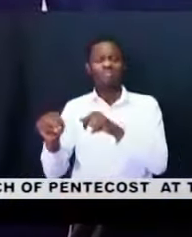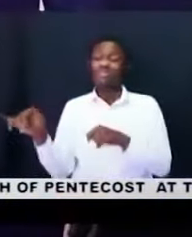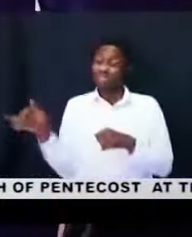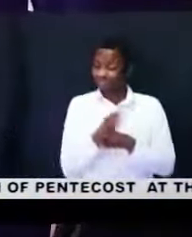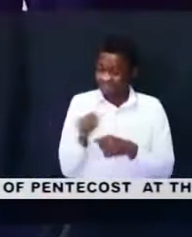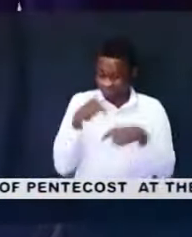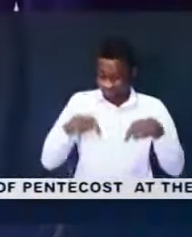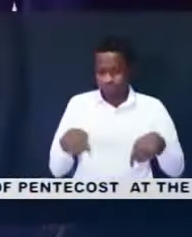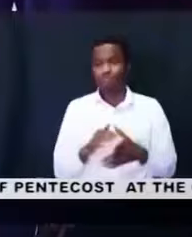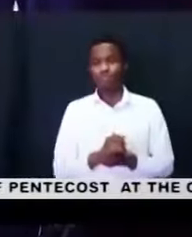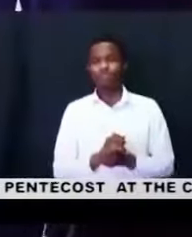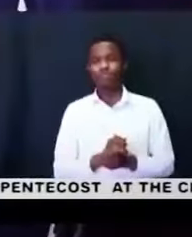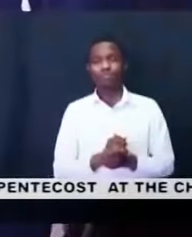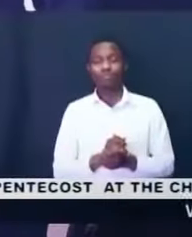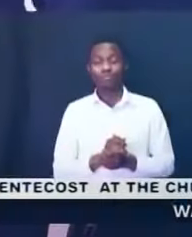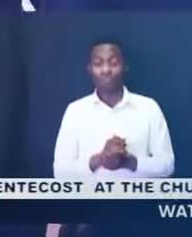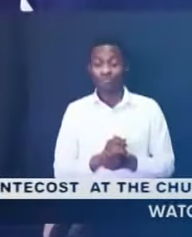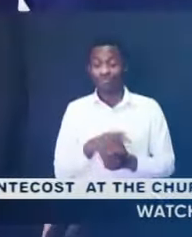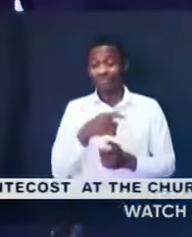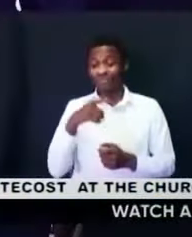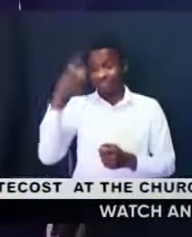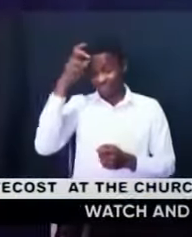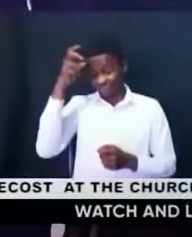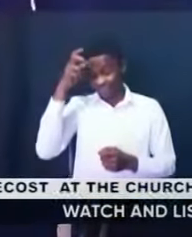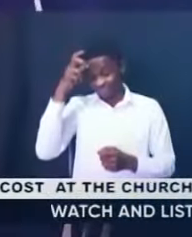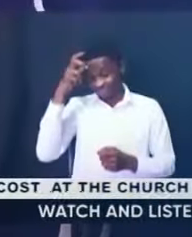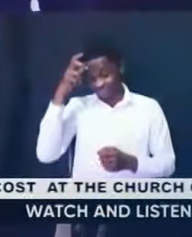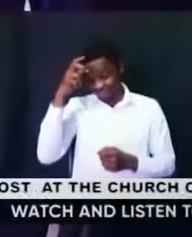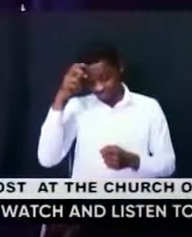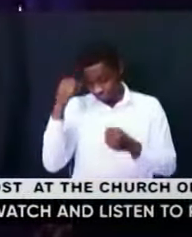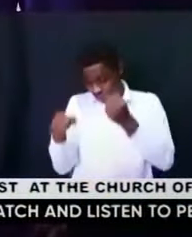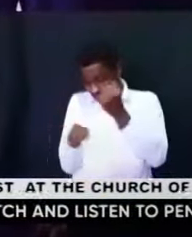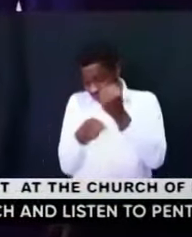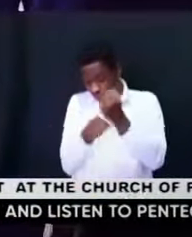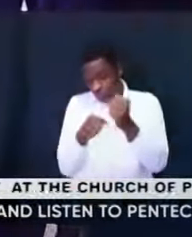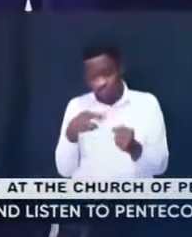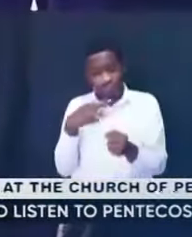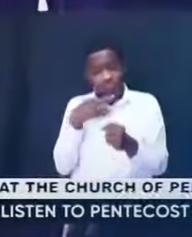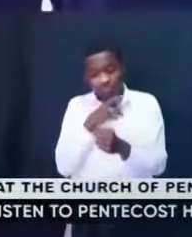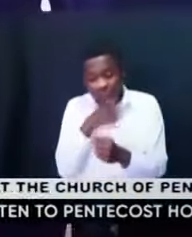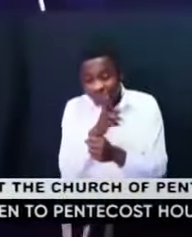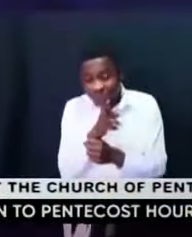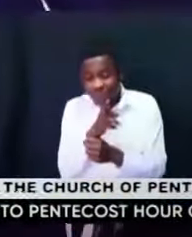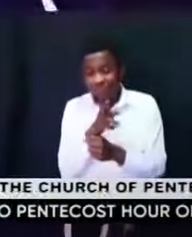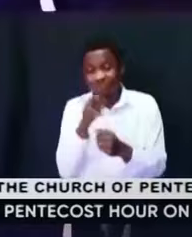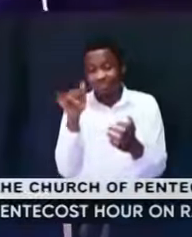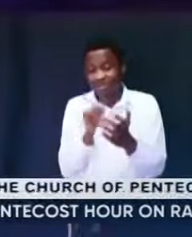today he was behind the serpent the symbol of